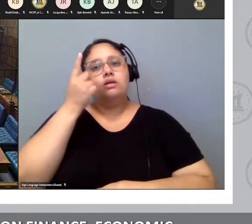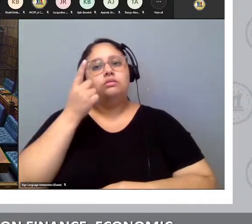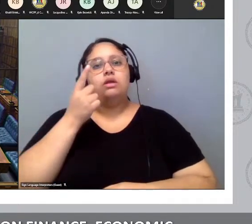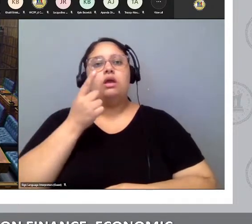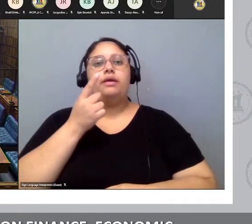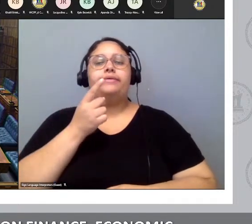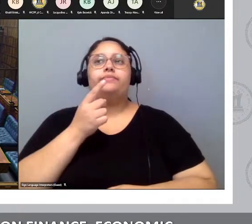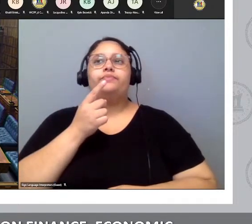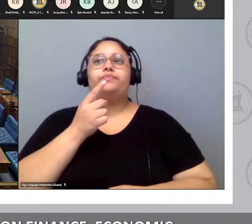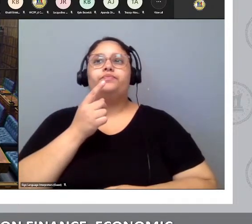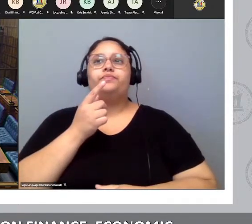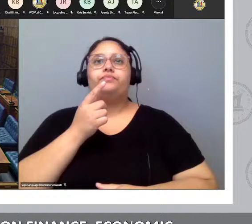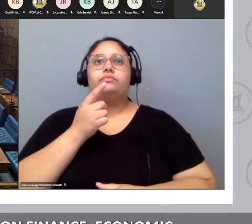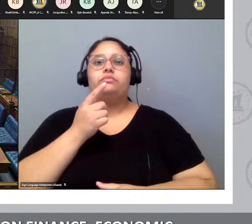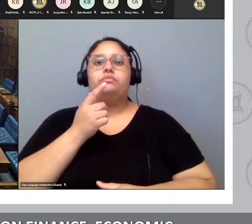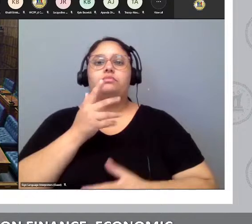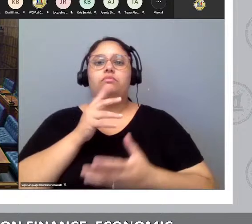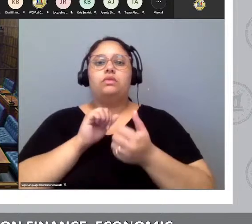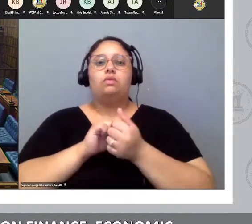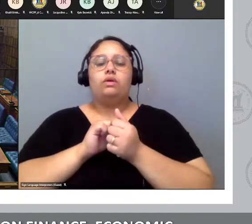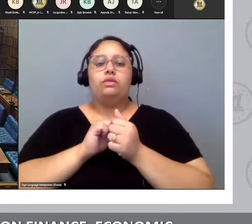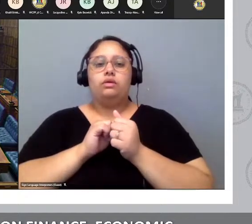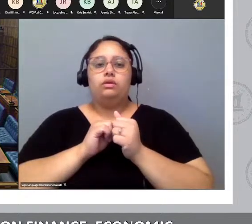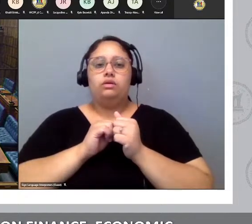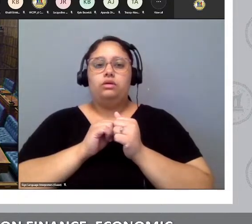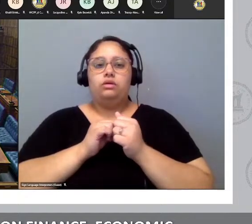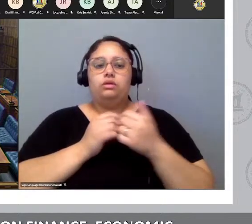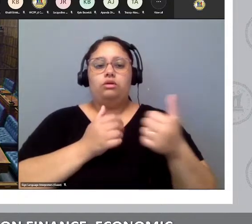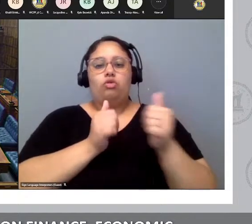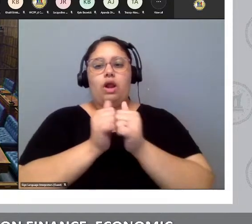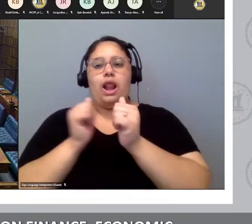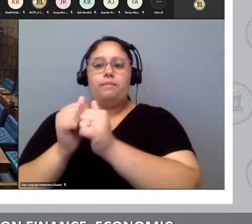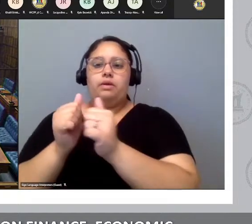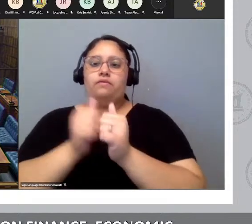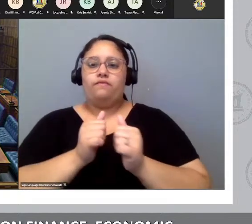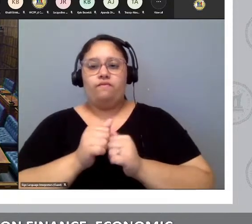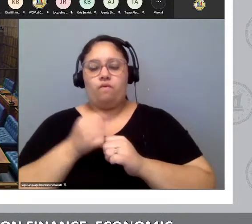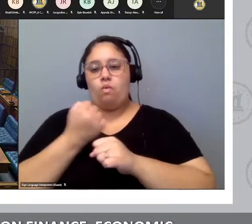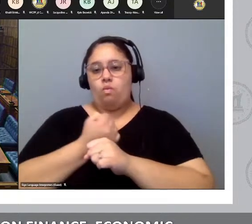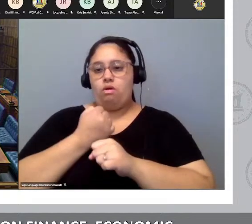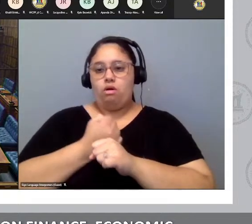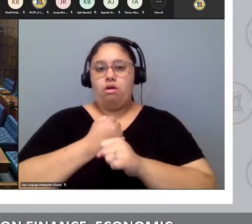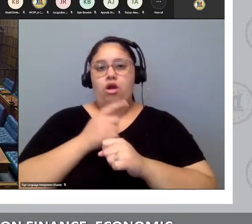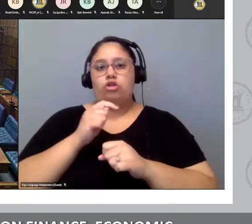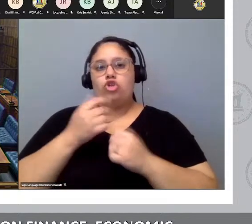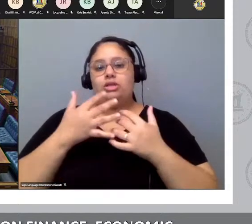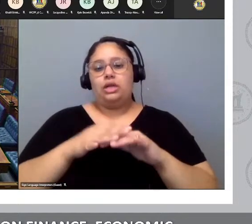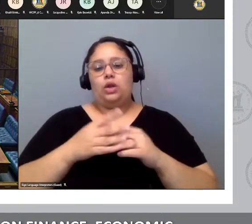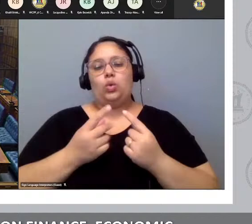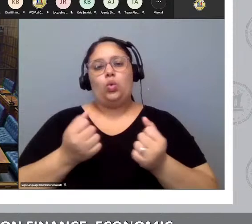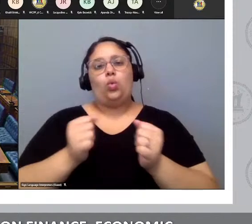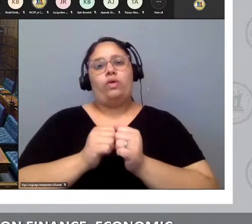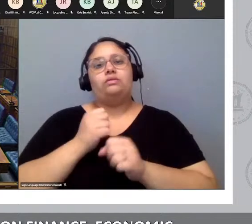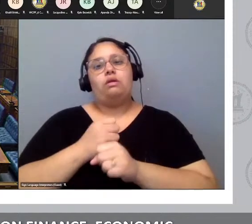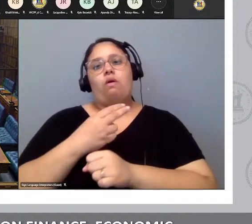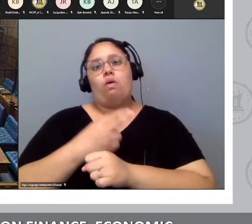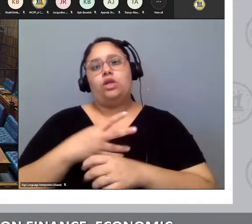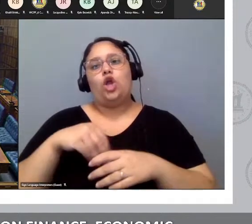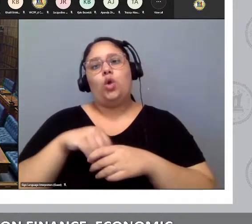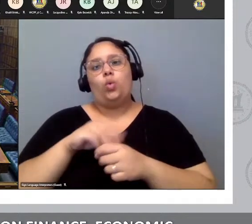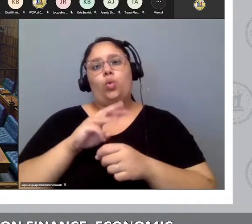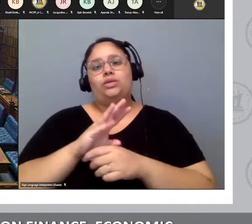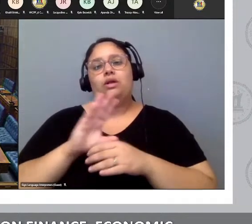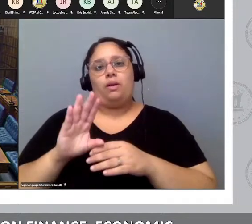particularly with the uh collaborative work that tret has been doing with the stakeholders including the